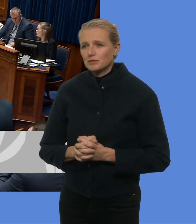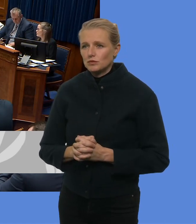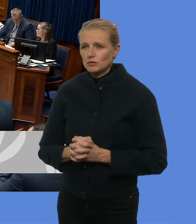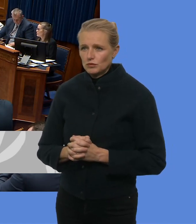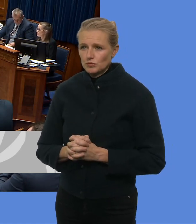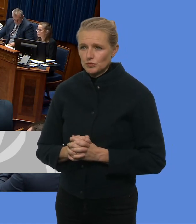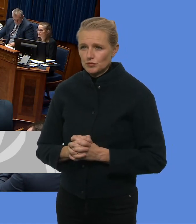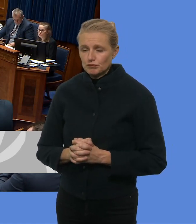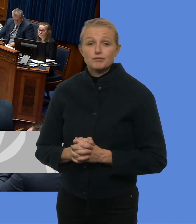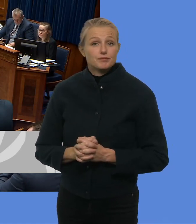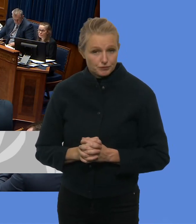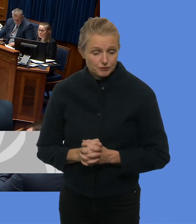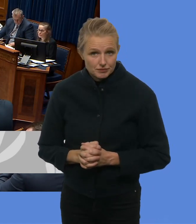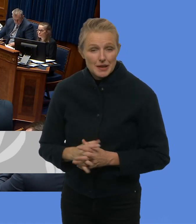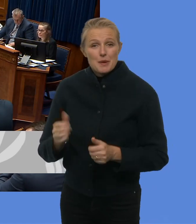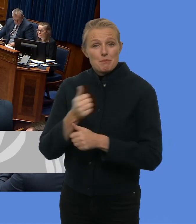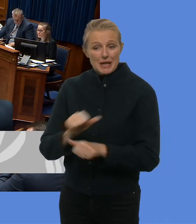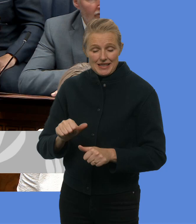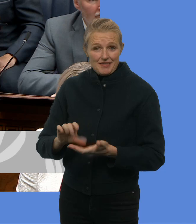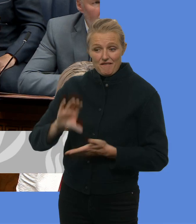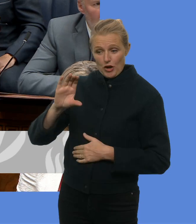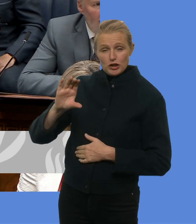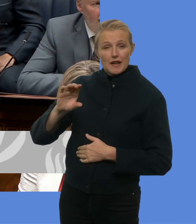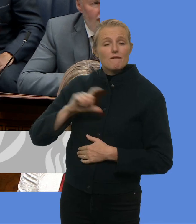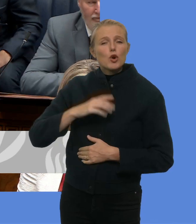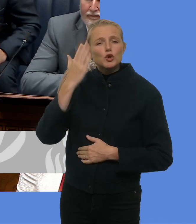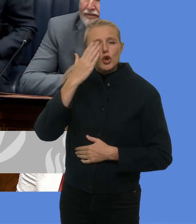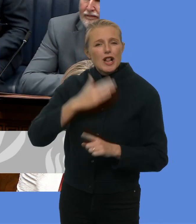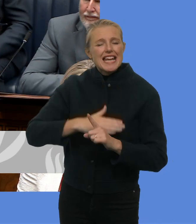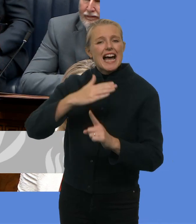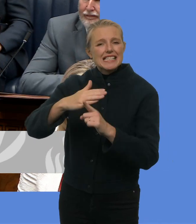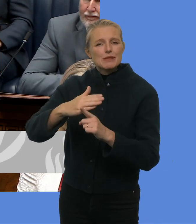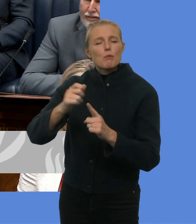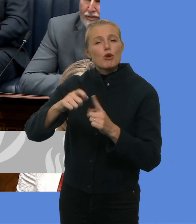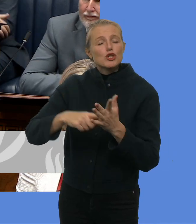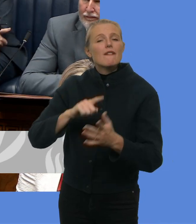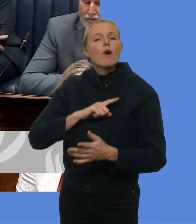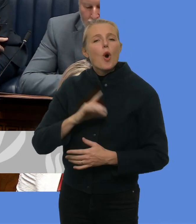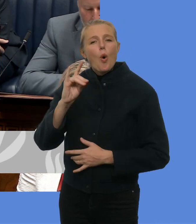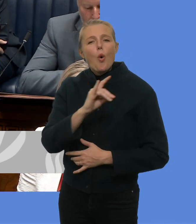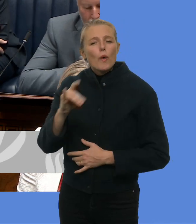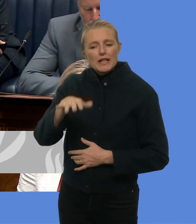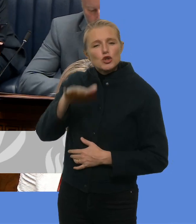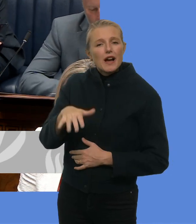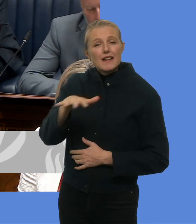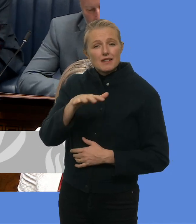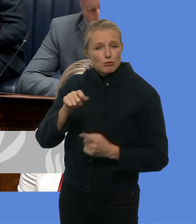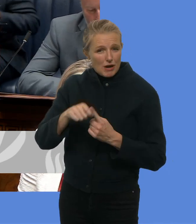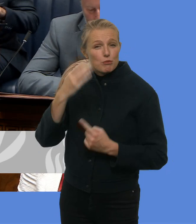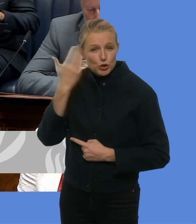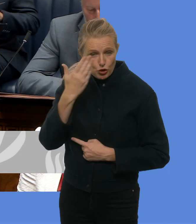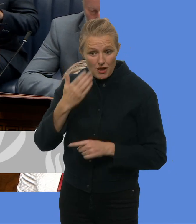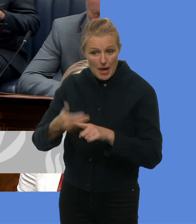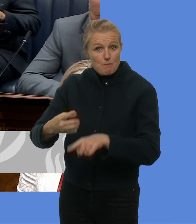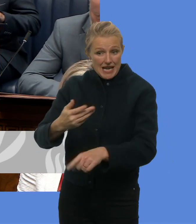Mr. Speaker, I've made funding available to progress the School Enhancement Programme project for Holy Child Primary School through the design stages to